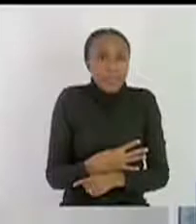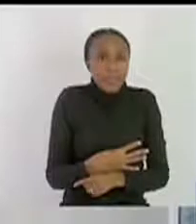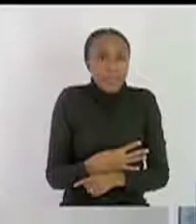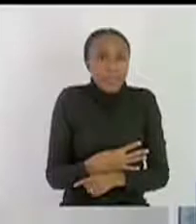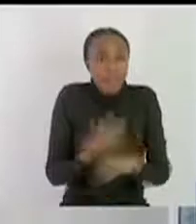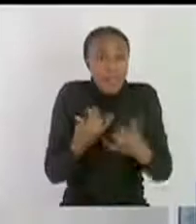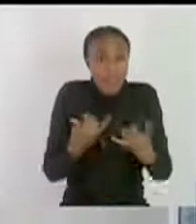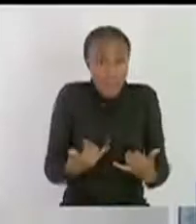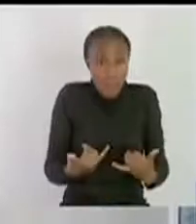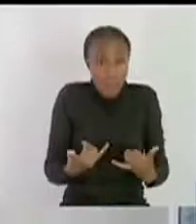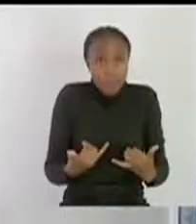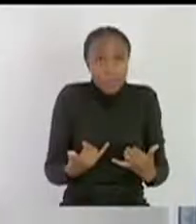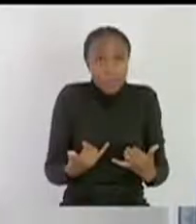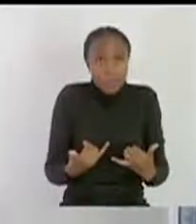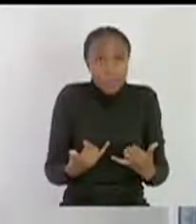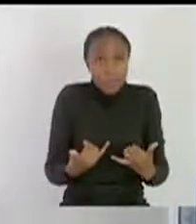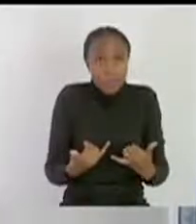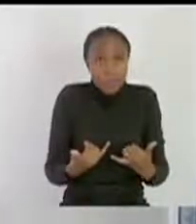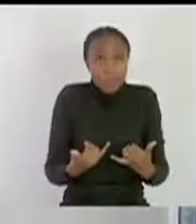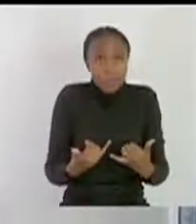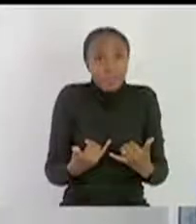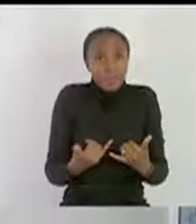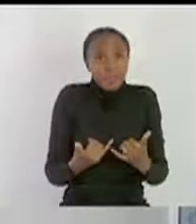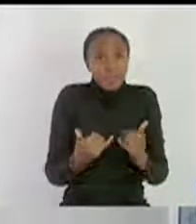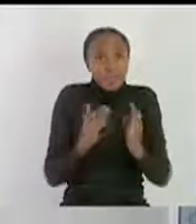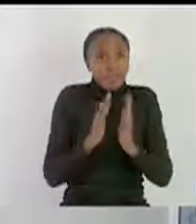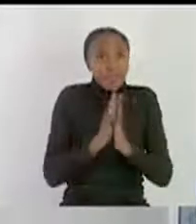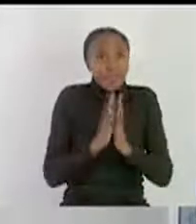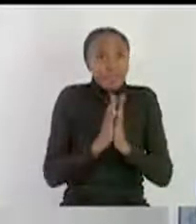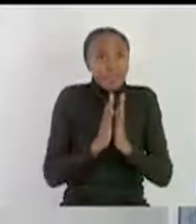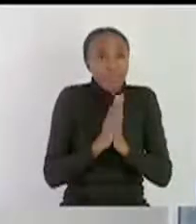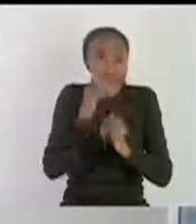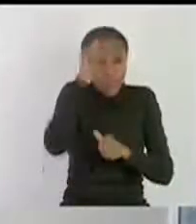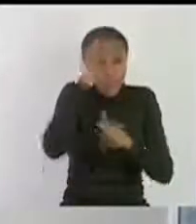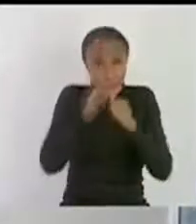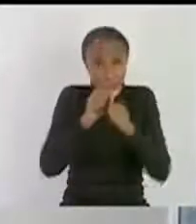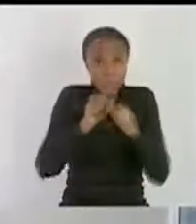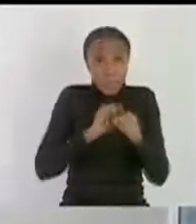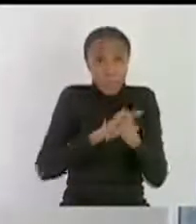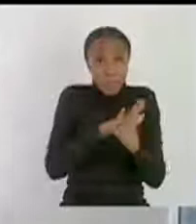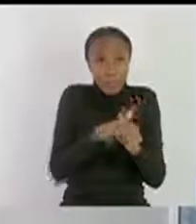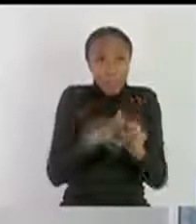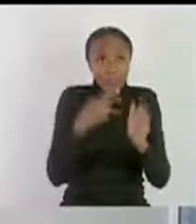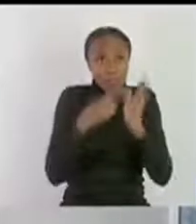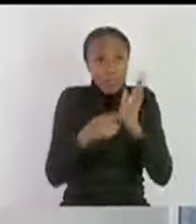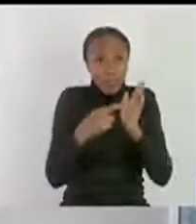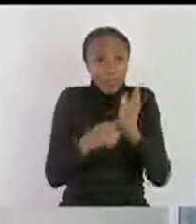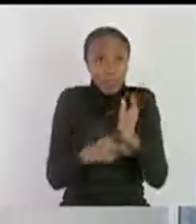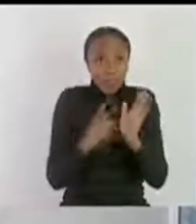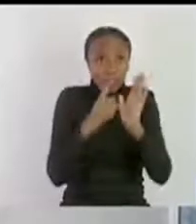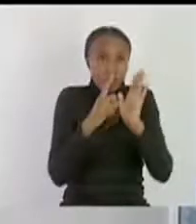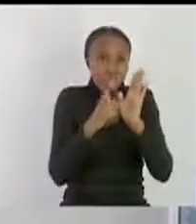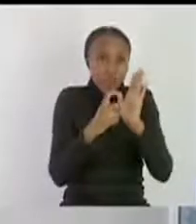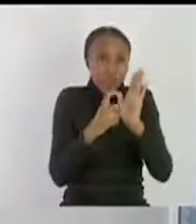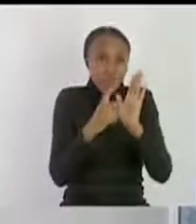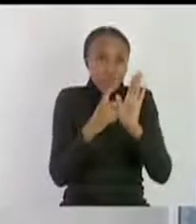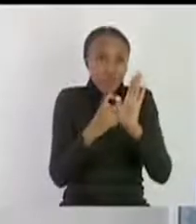Before we go, let us quickly sanitize our hands.